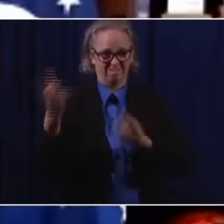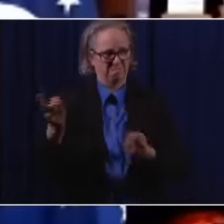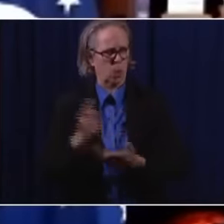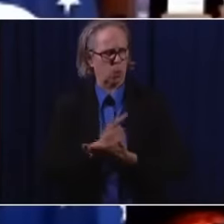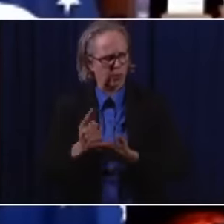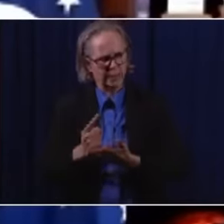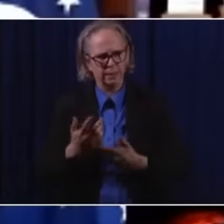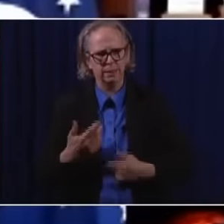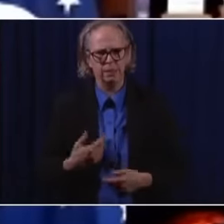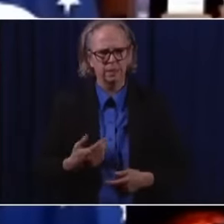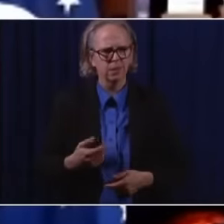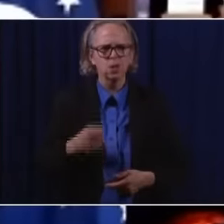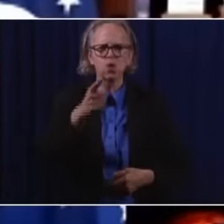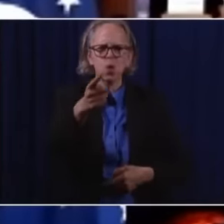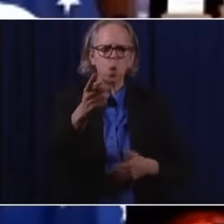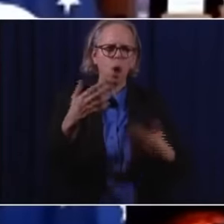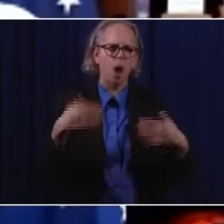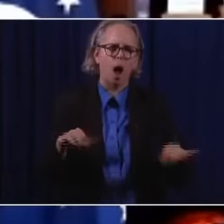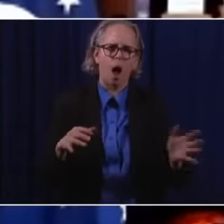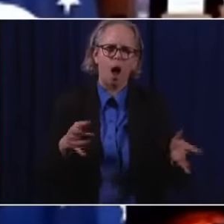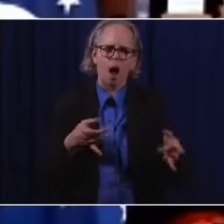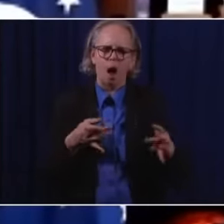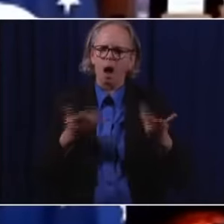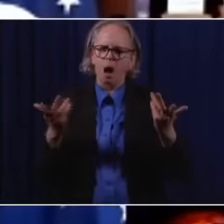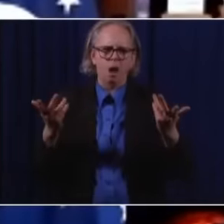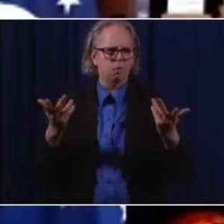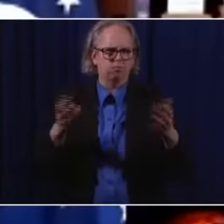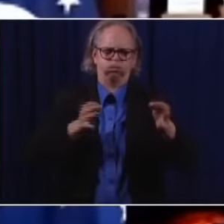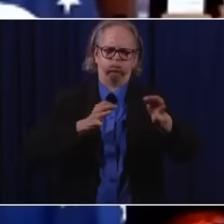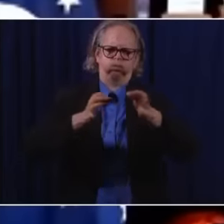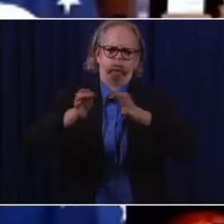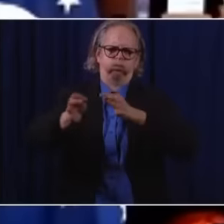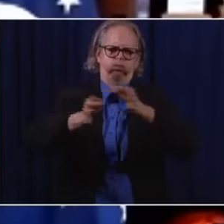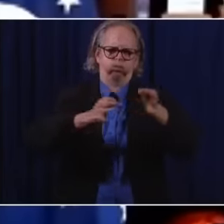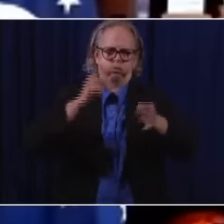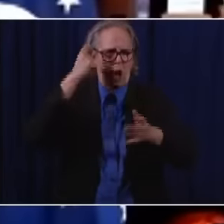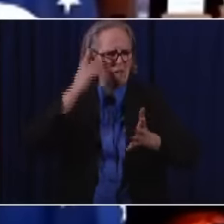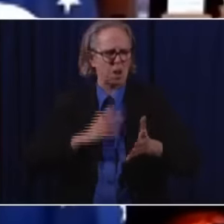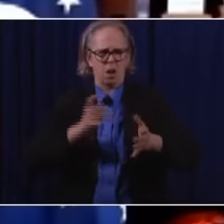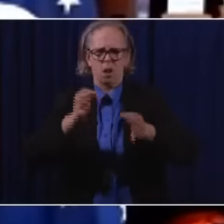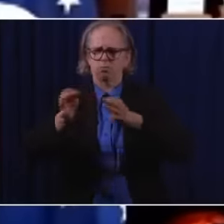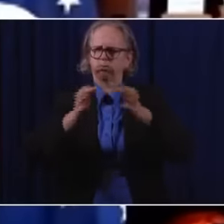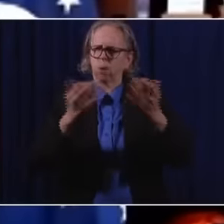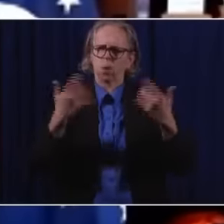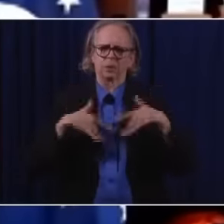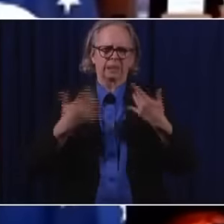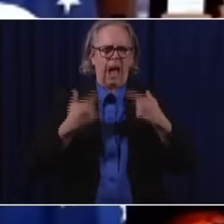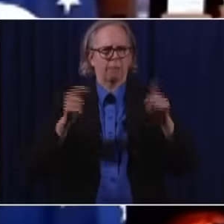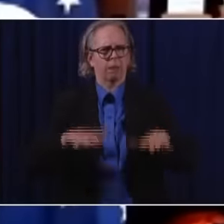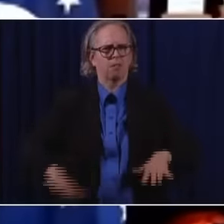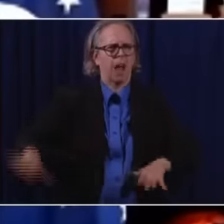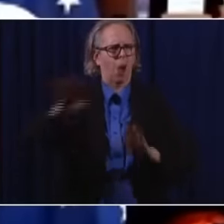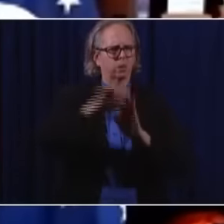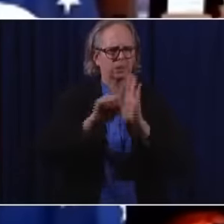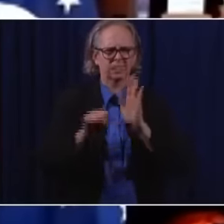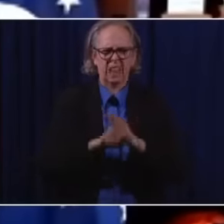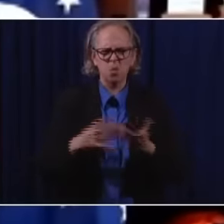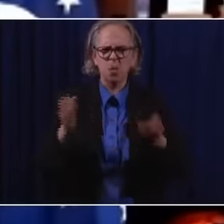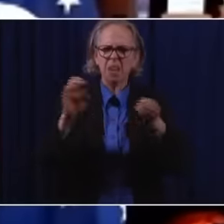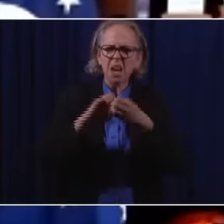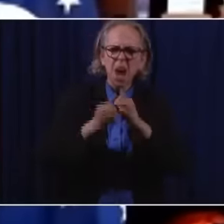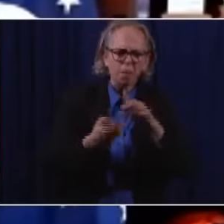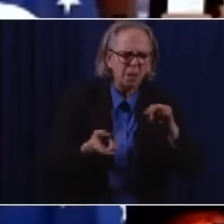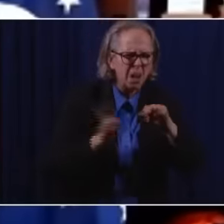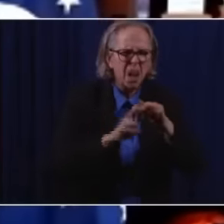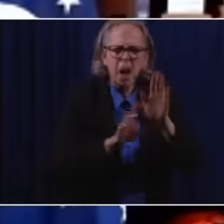effectively explained what we are facing as a state with the increased number of cases, the number of high incident counties that